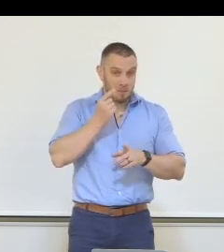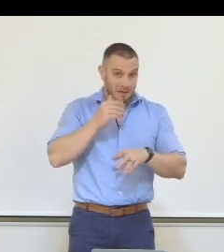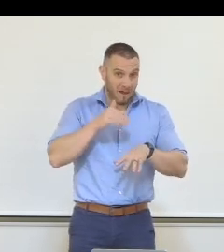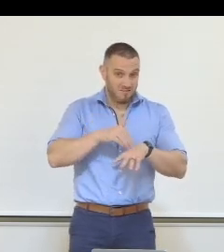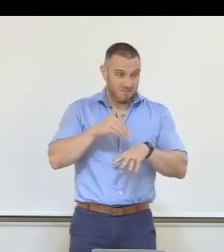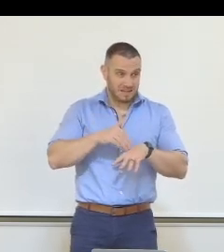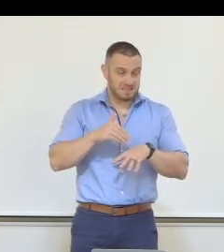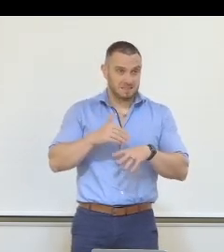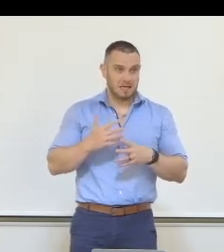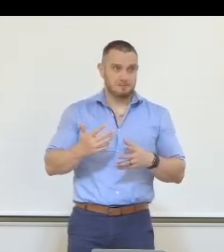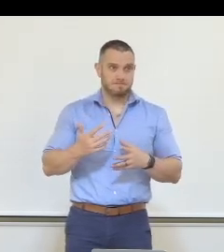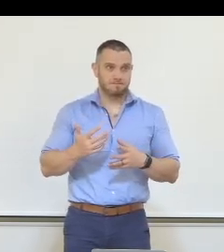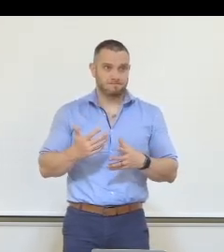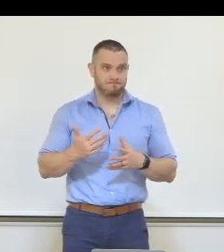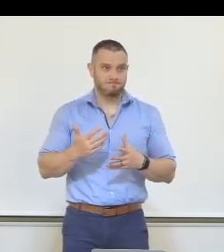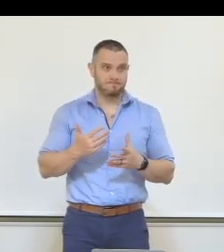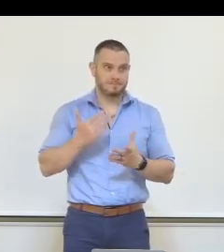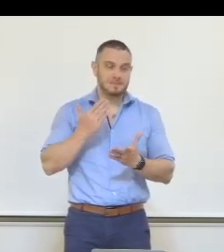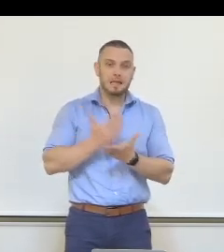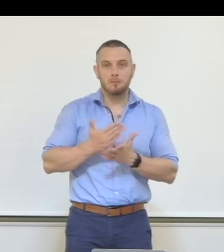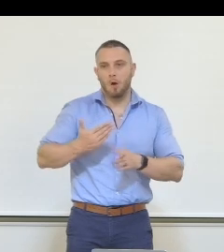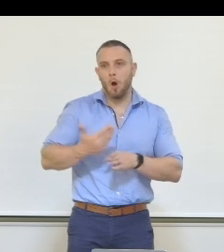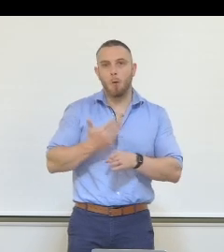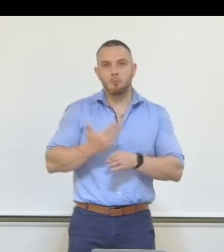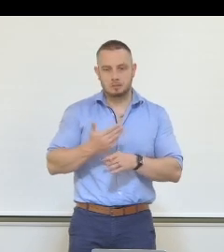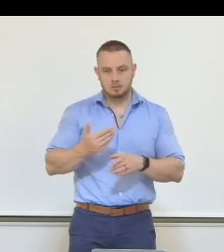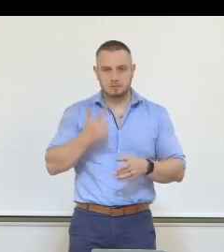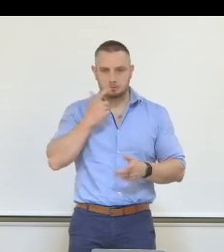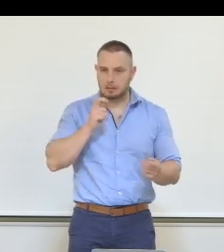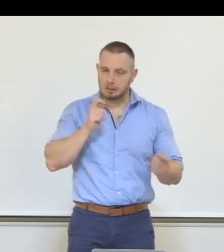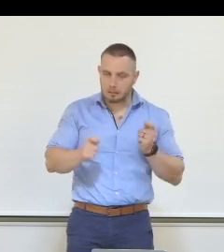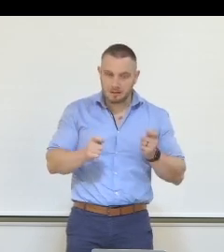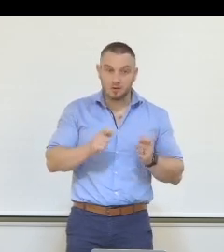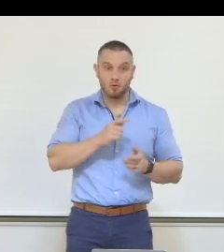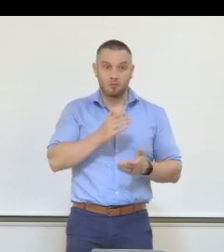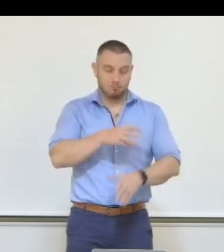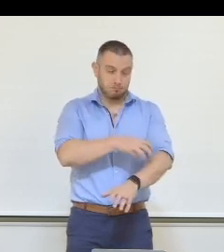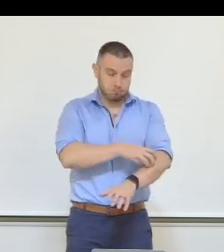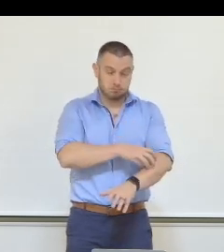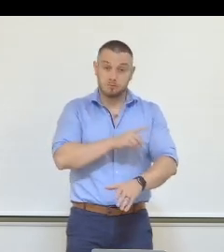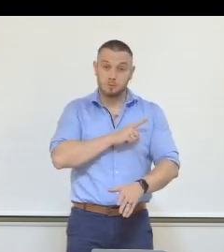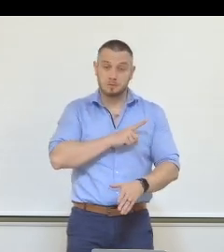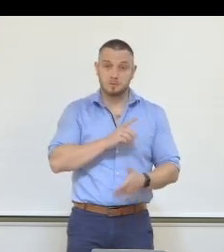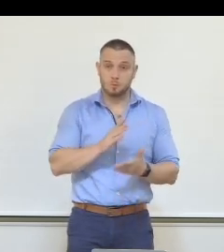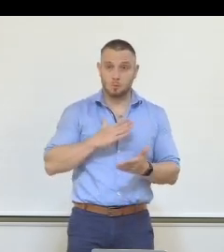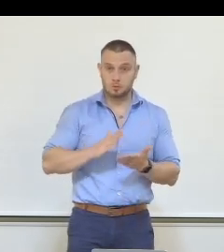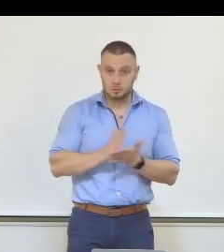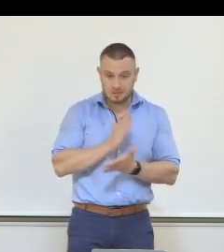real operational implications. So it was just to make sure that the evolution of